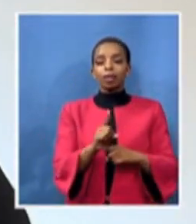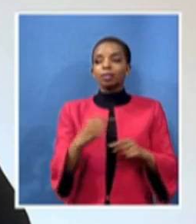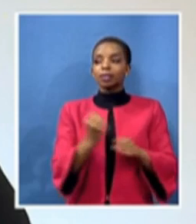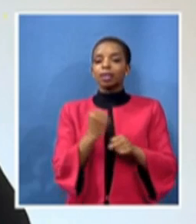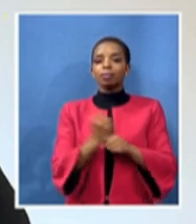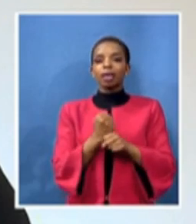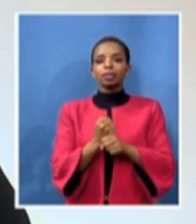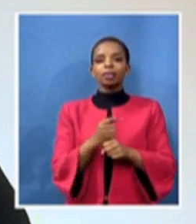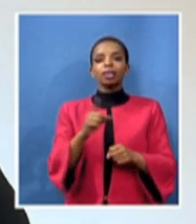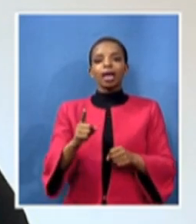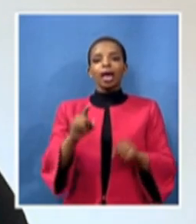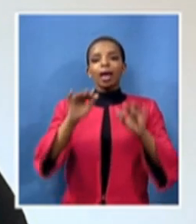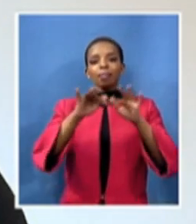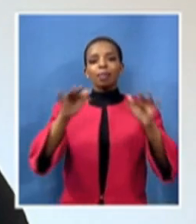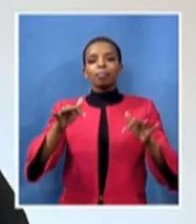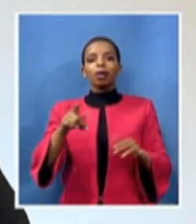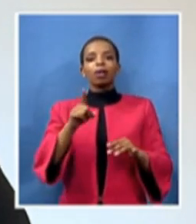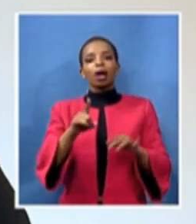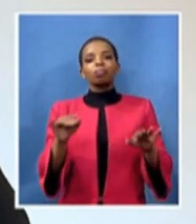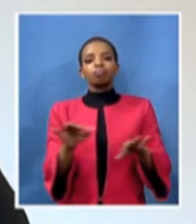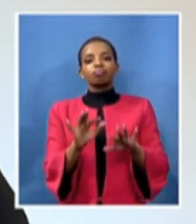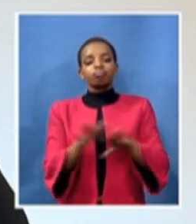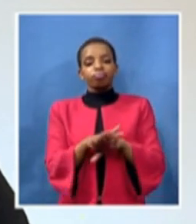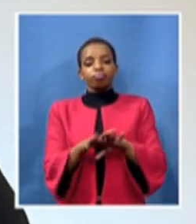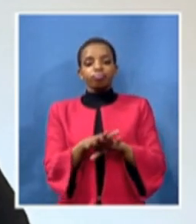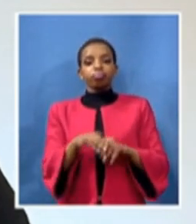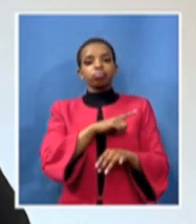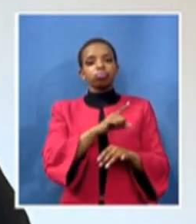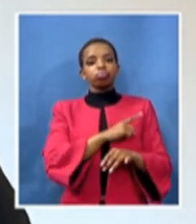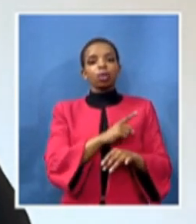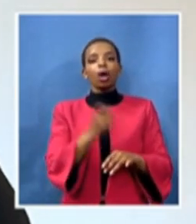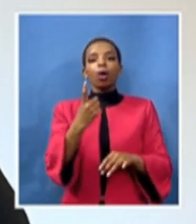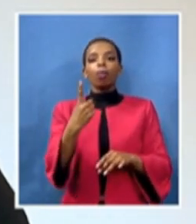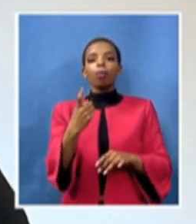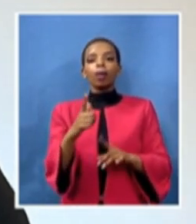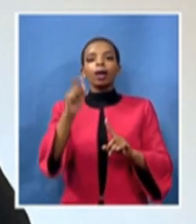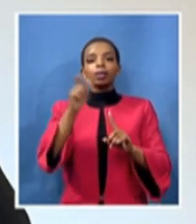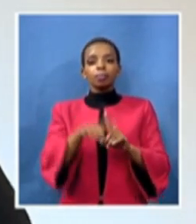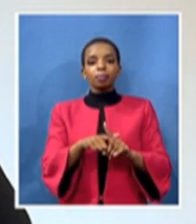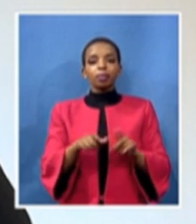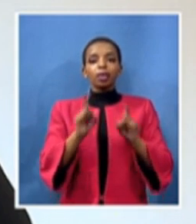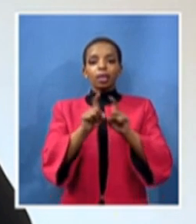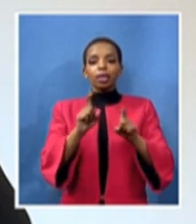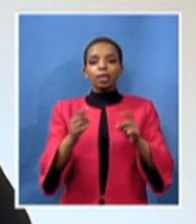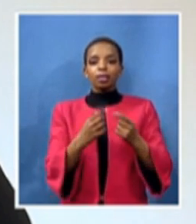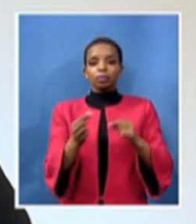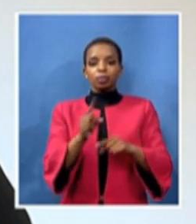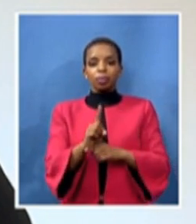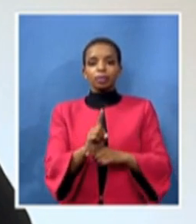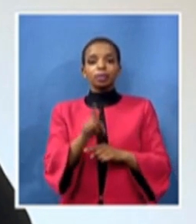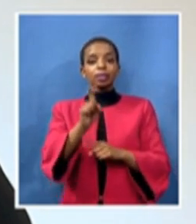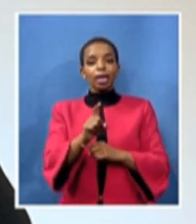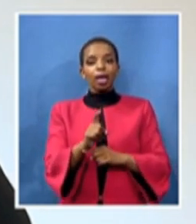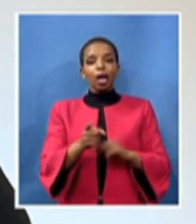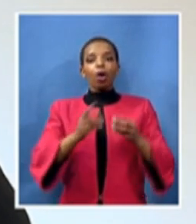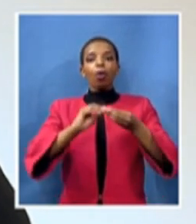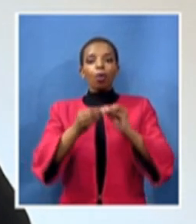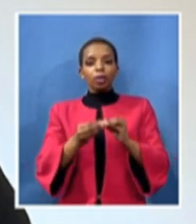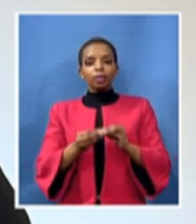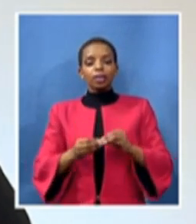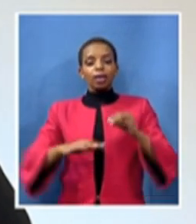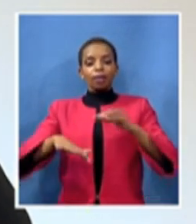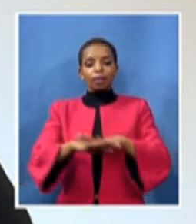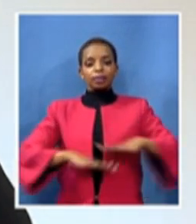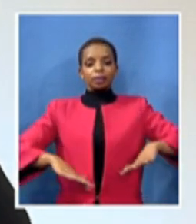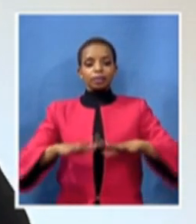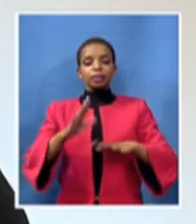has to walk through the huge walls of correctional facilities to understand that if you are an African male in South